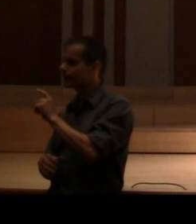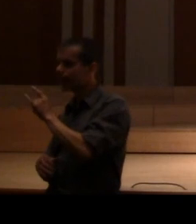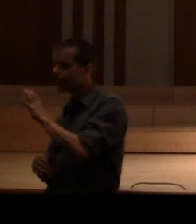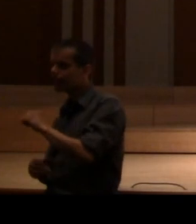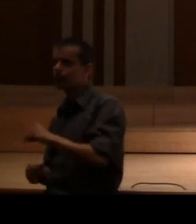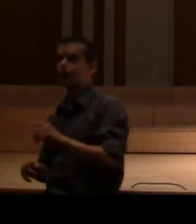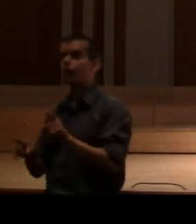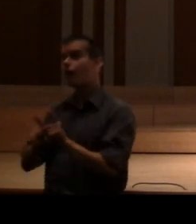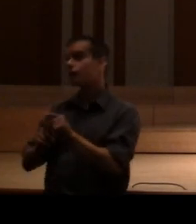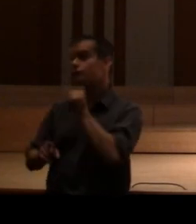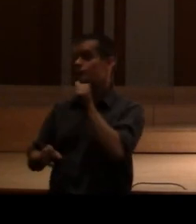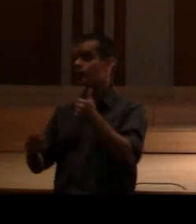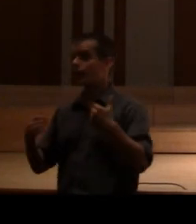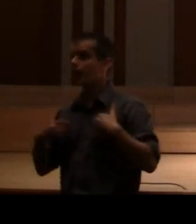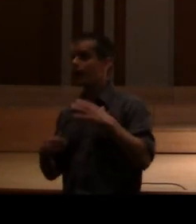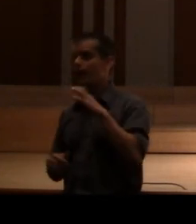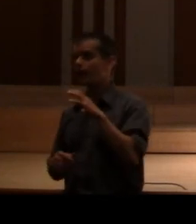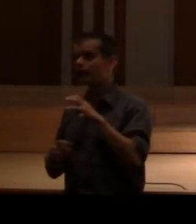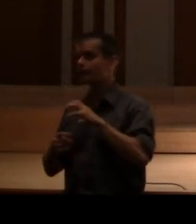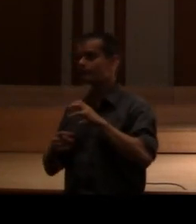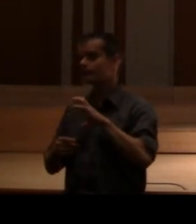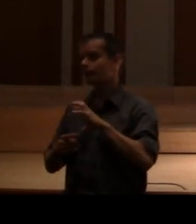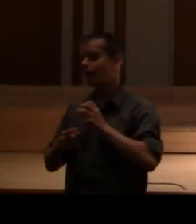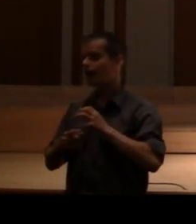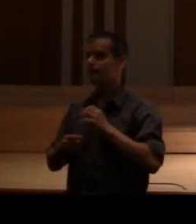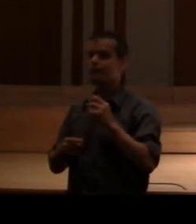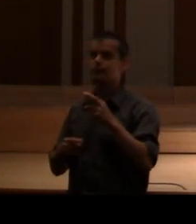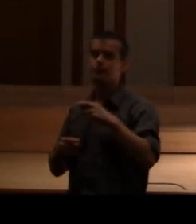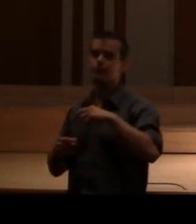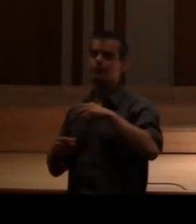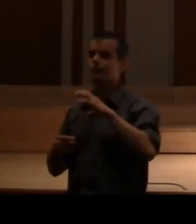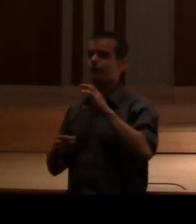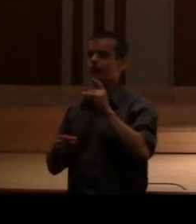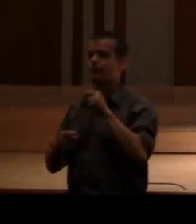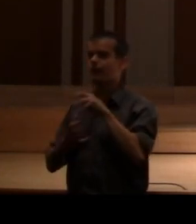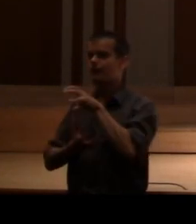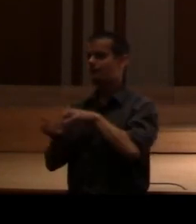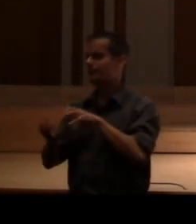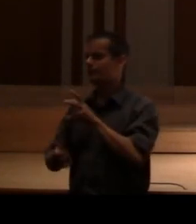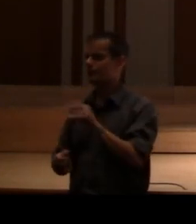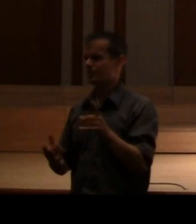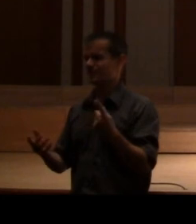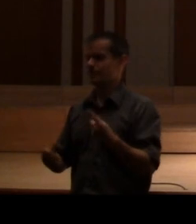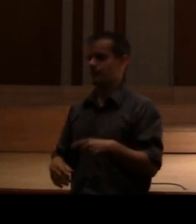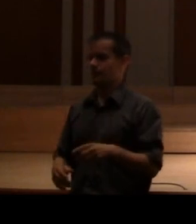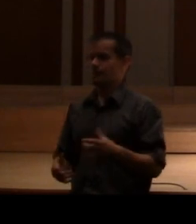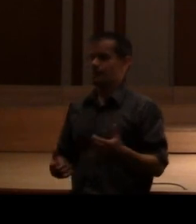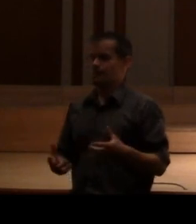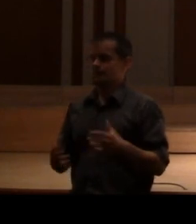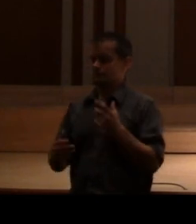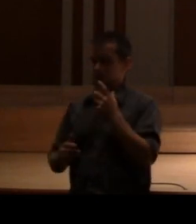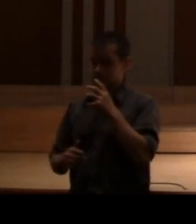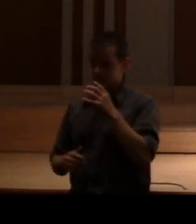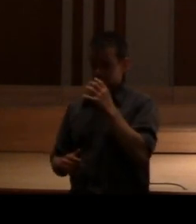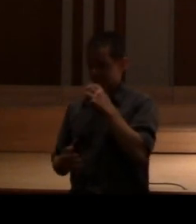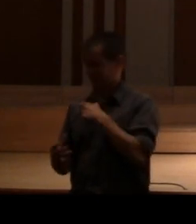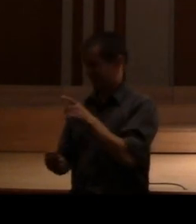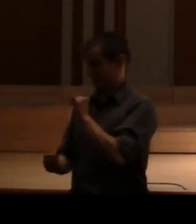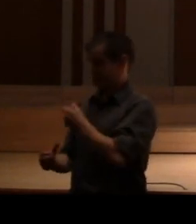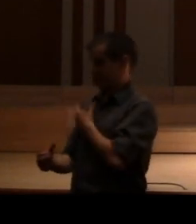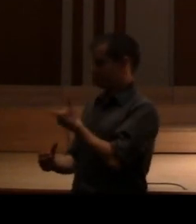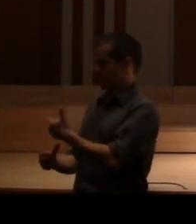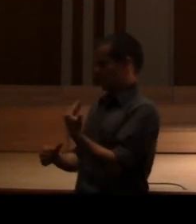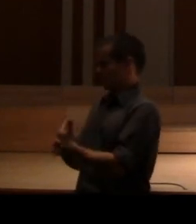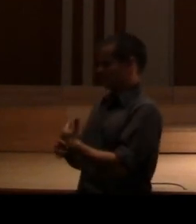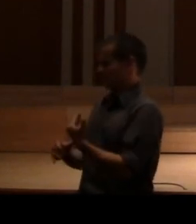not wearing cotton. Or cotton blend with wool or something, because I was just like so annoyed with this